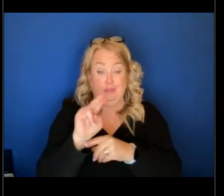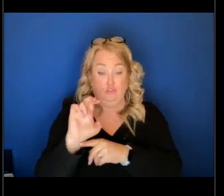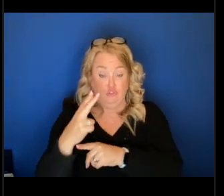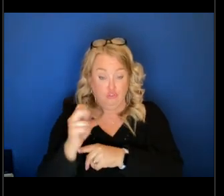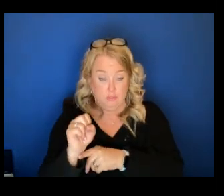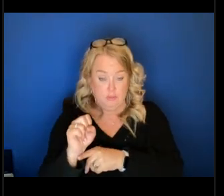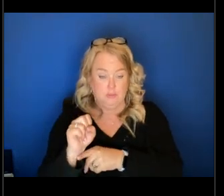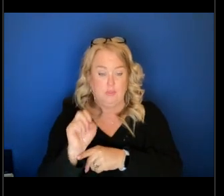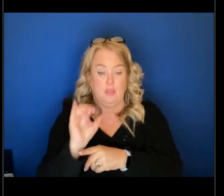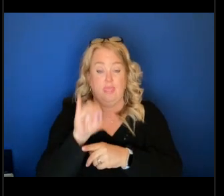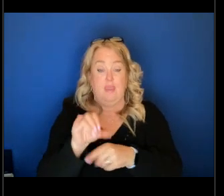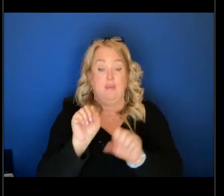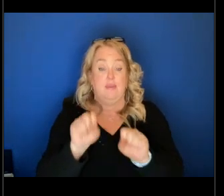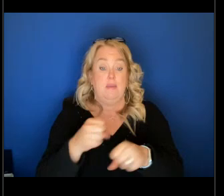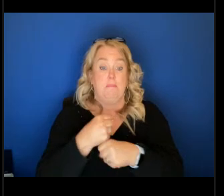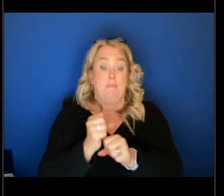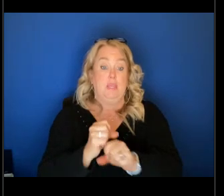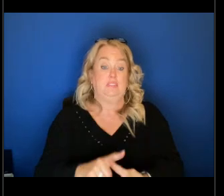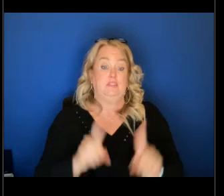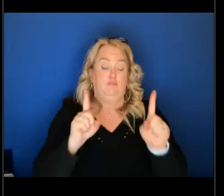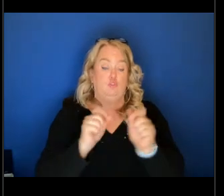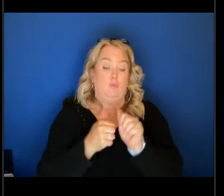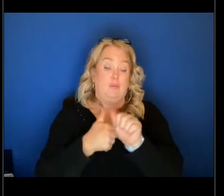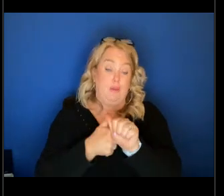Inches can make the difference between